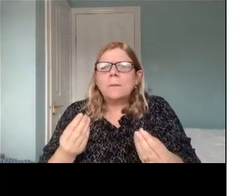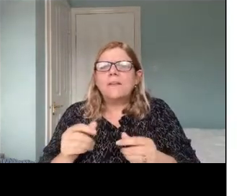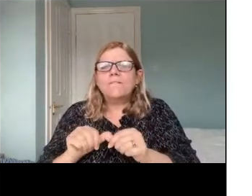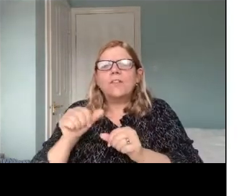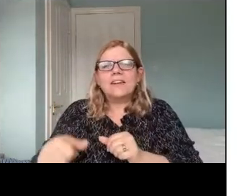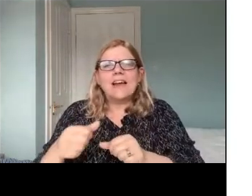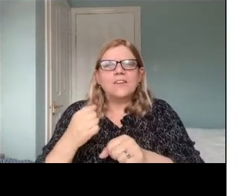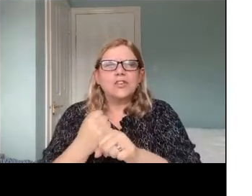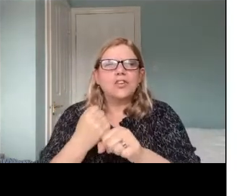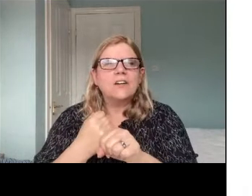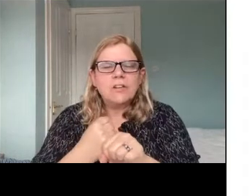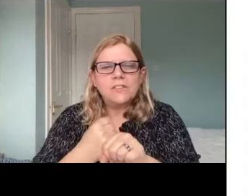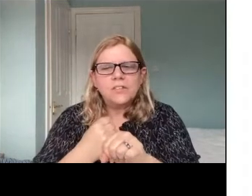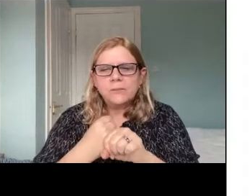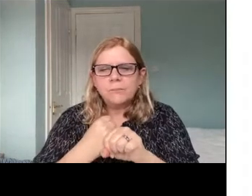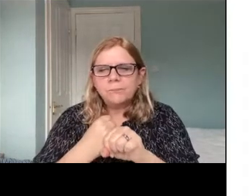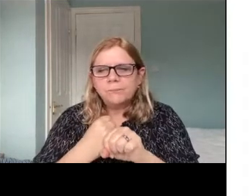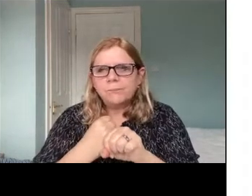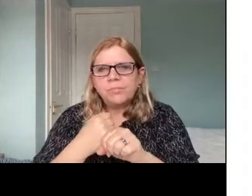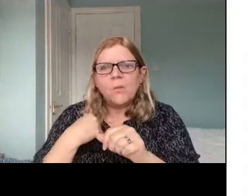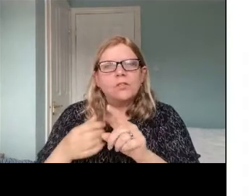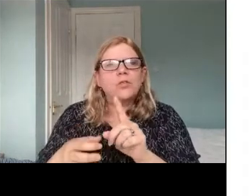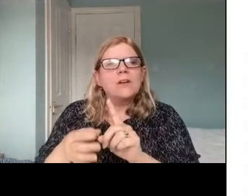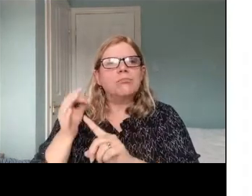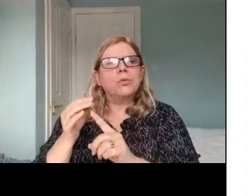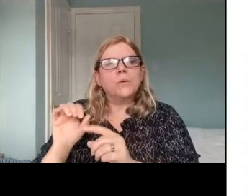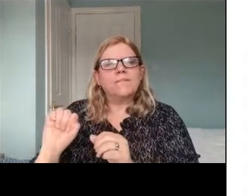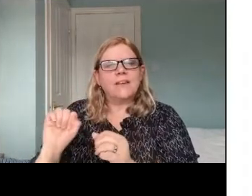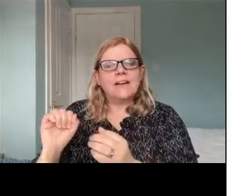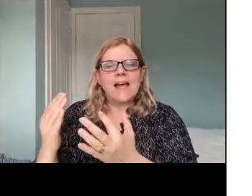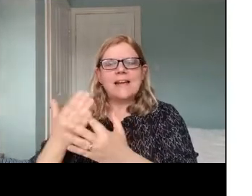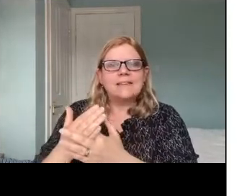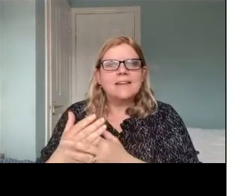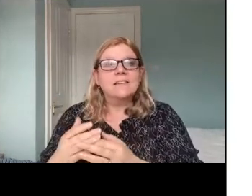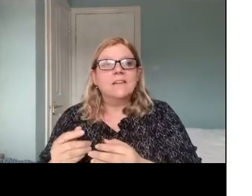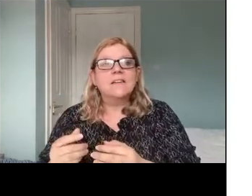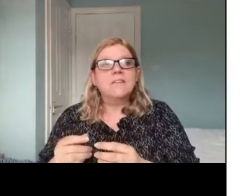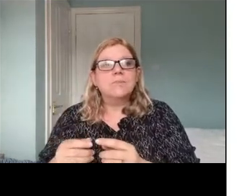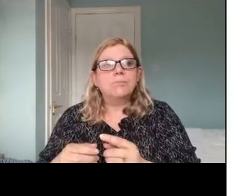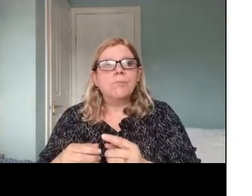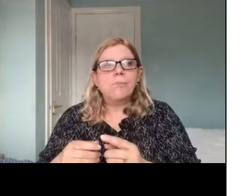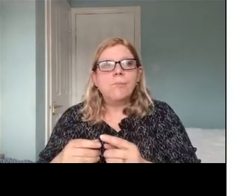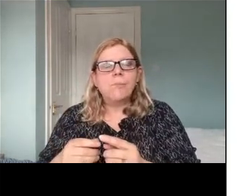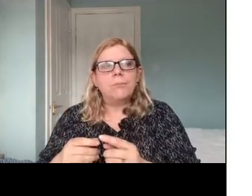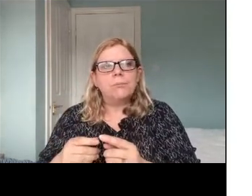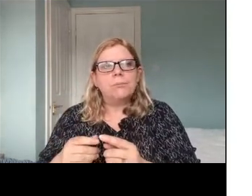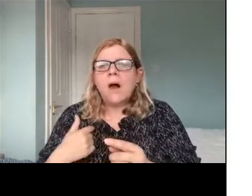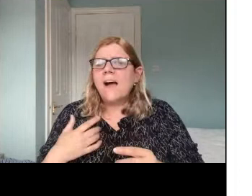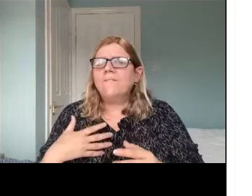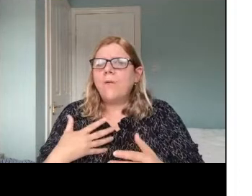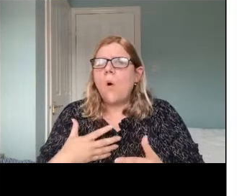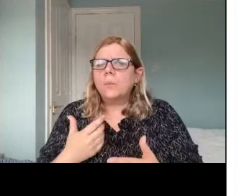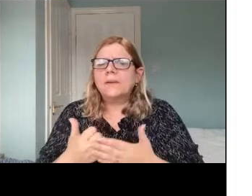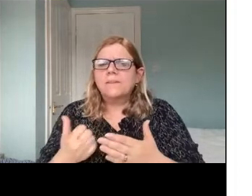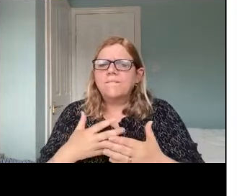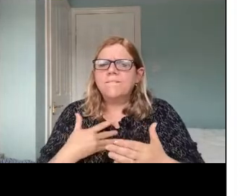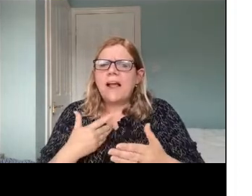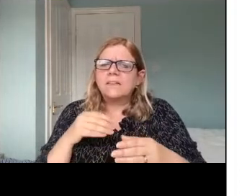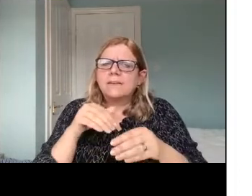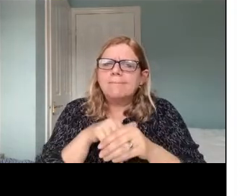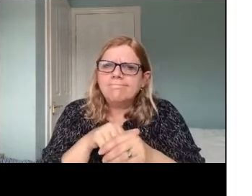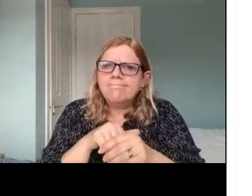thought, I want to do something for the next generation. I want to improve this. I want to improve access for deaf